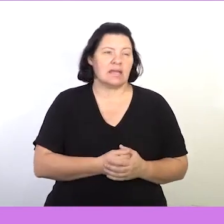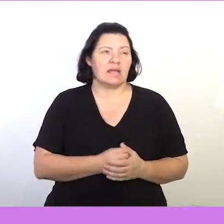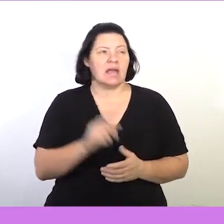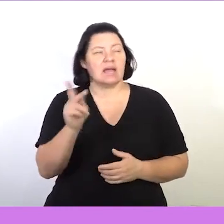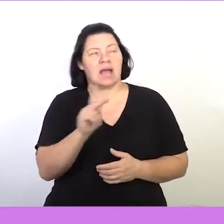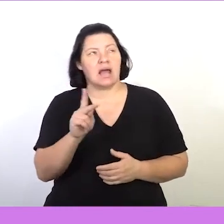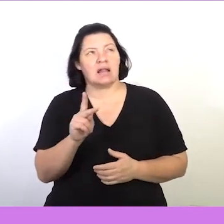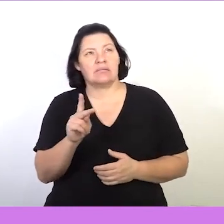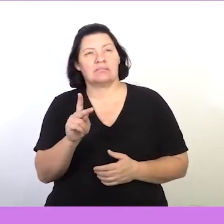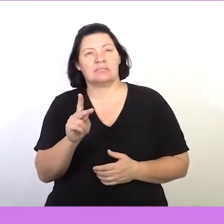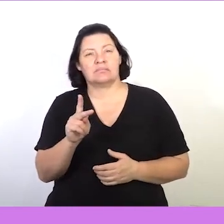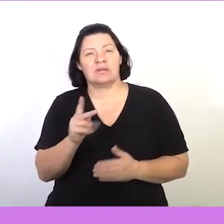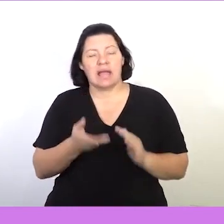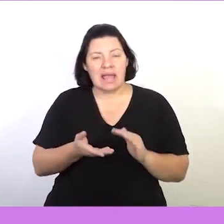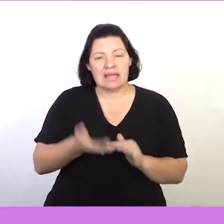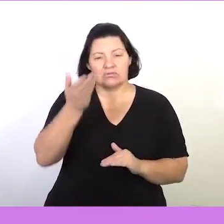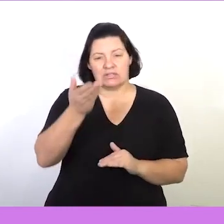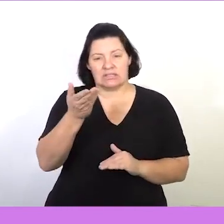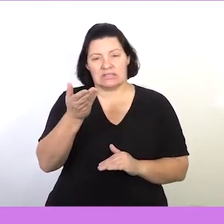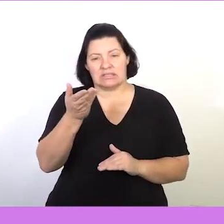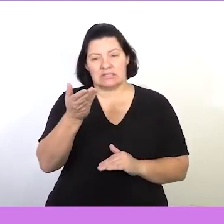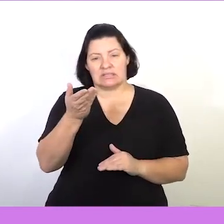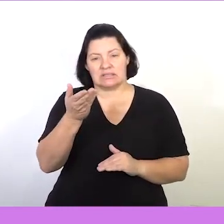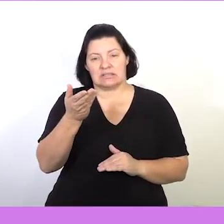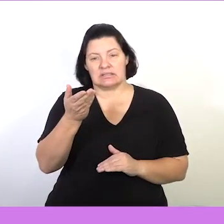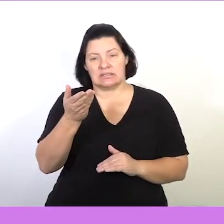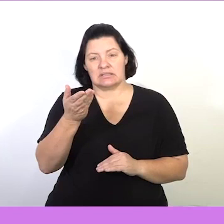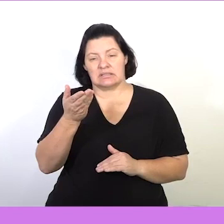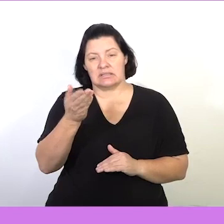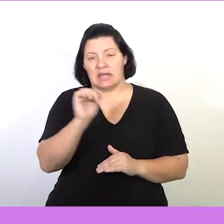would say that Kyle can, for example, increase